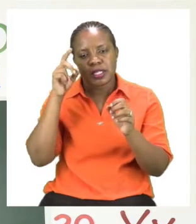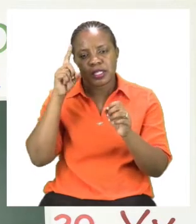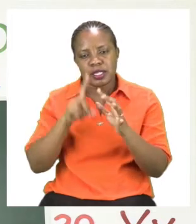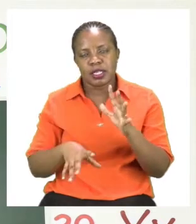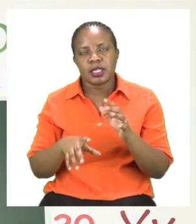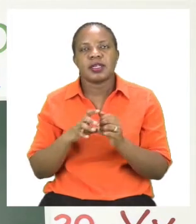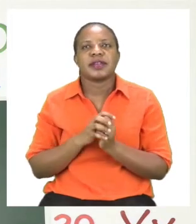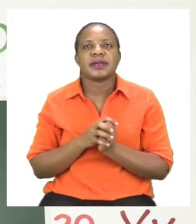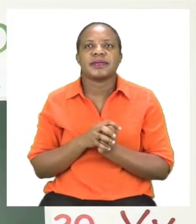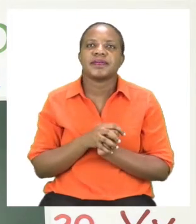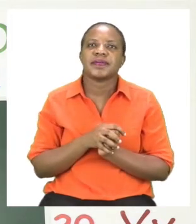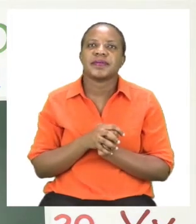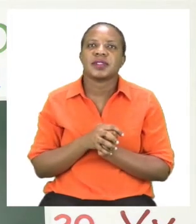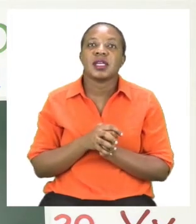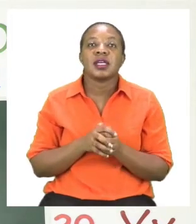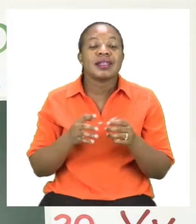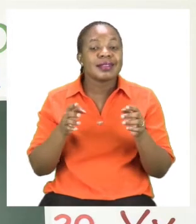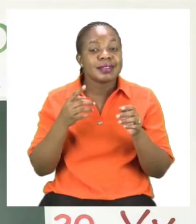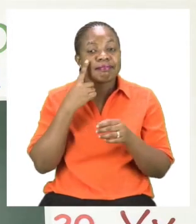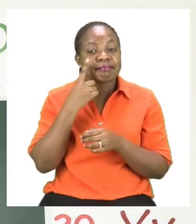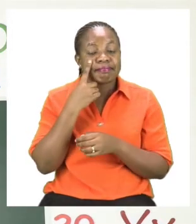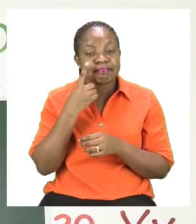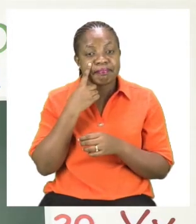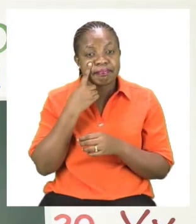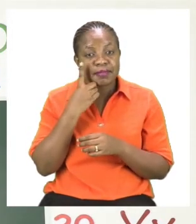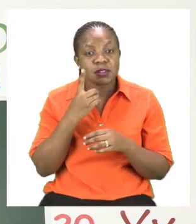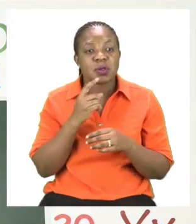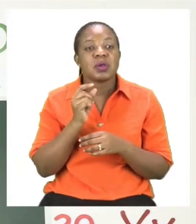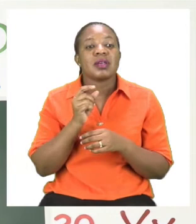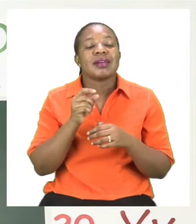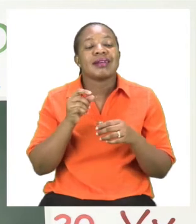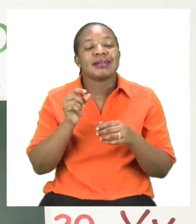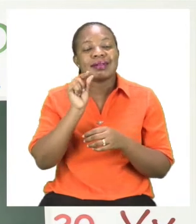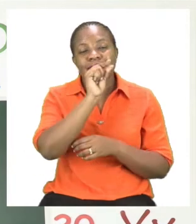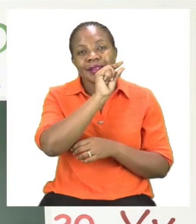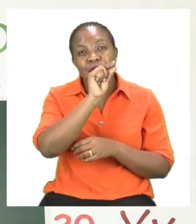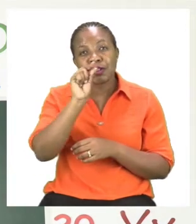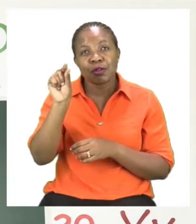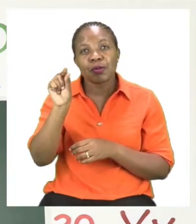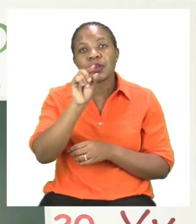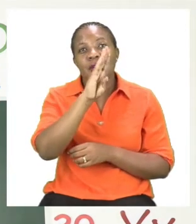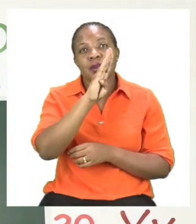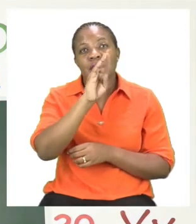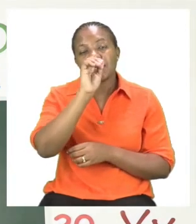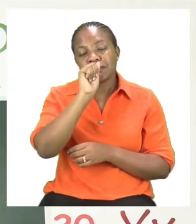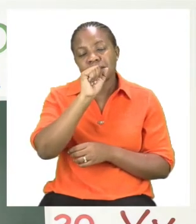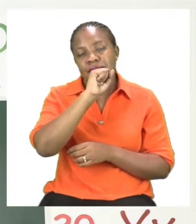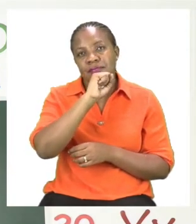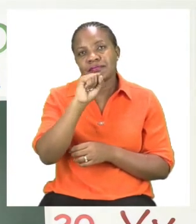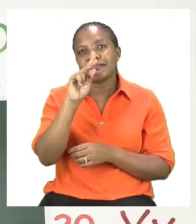letter from the word basket from our number one to make the word Easter